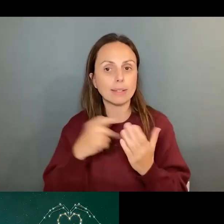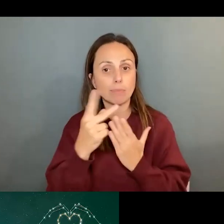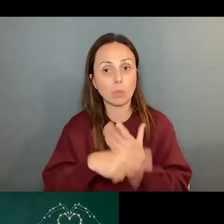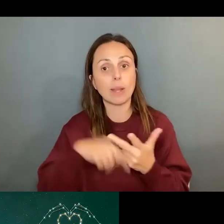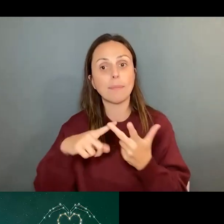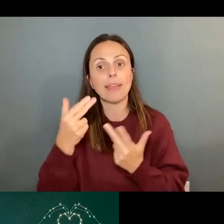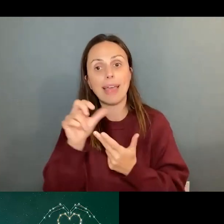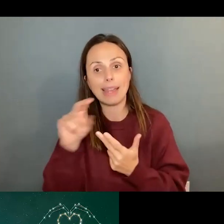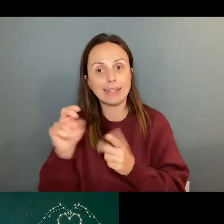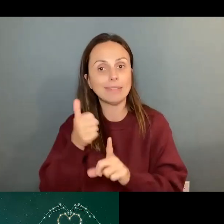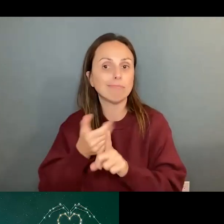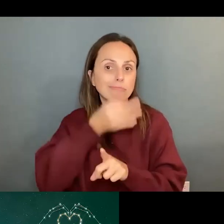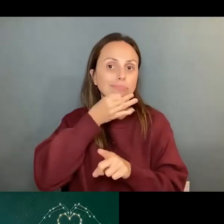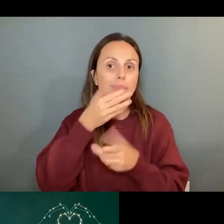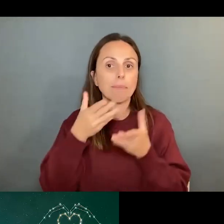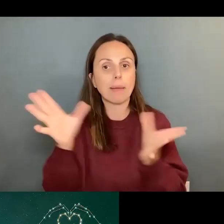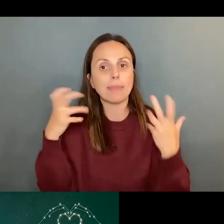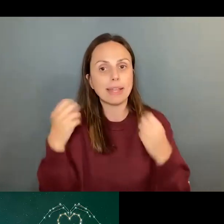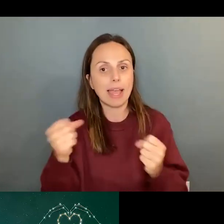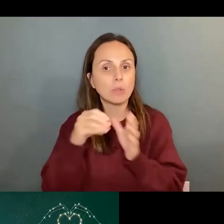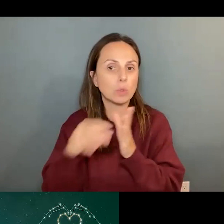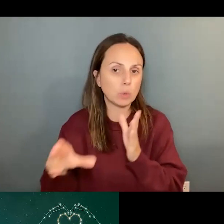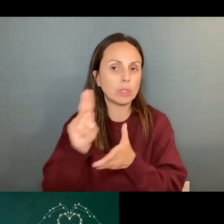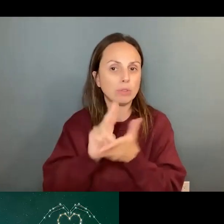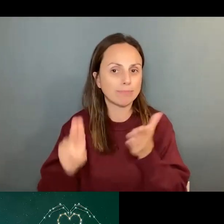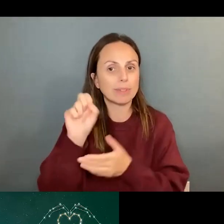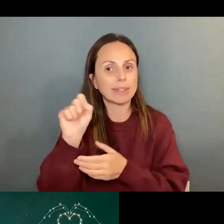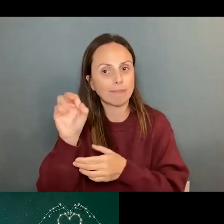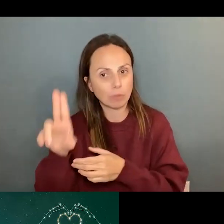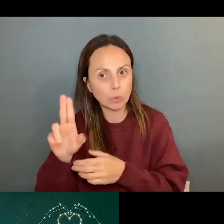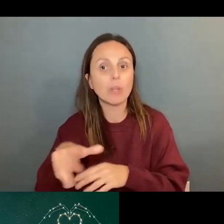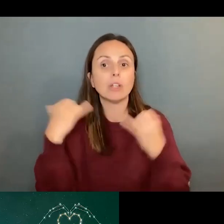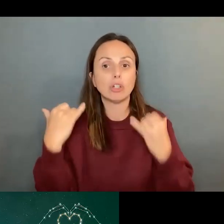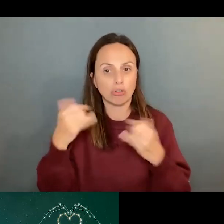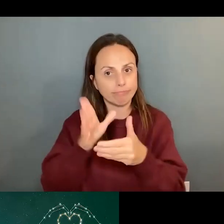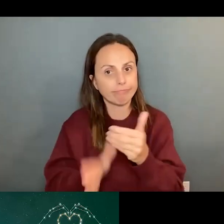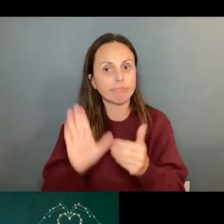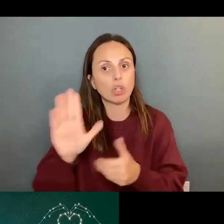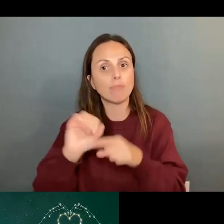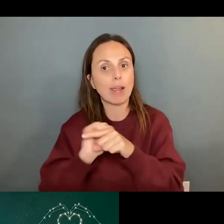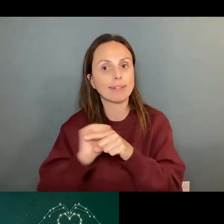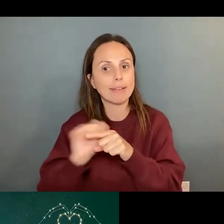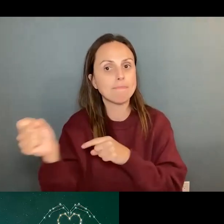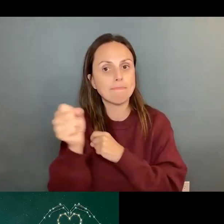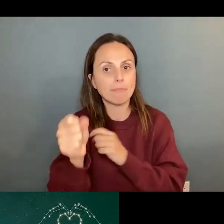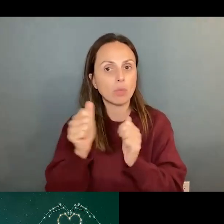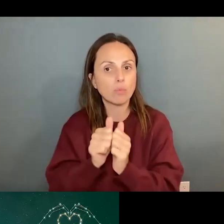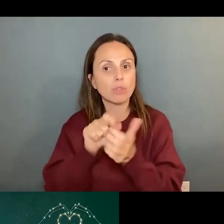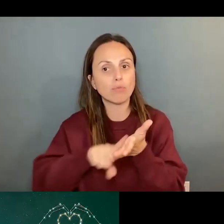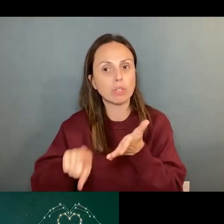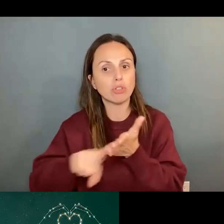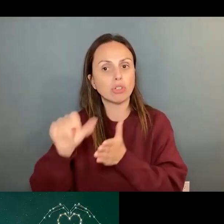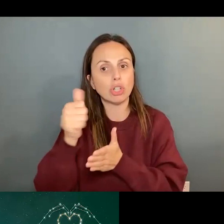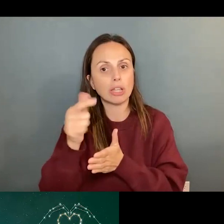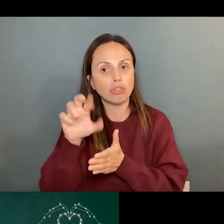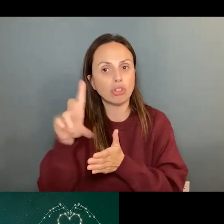Haneen is a Master of Public Health student at Simon Fraser University, currently completing her practicum placement with the Research Agenda